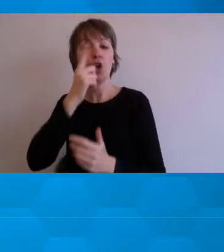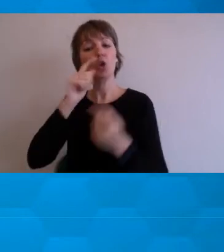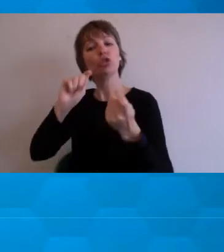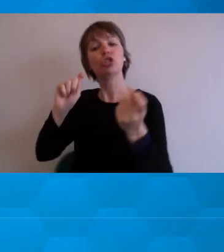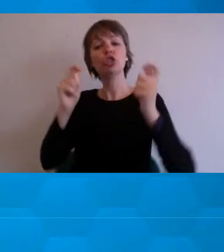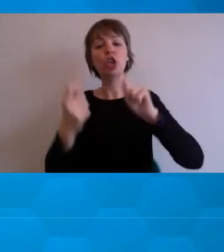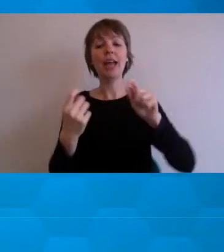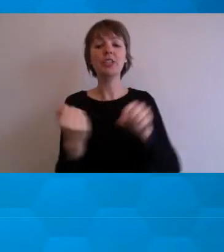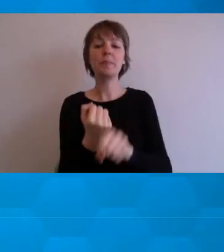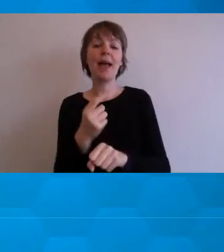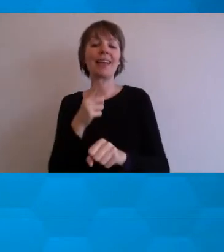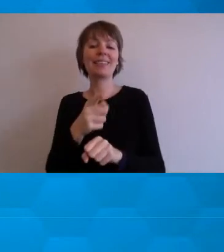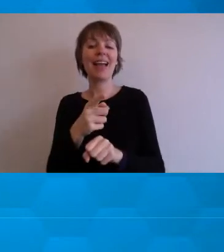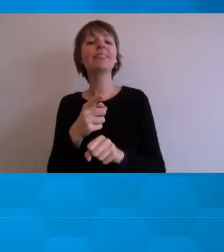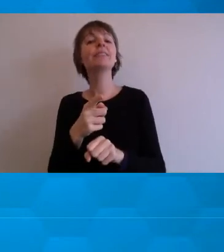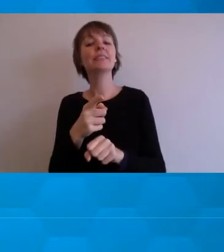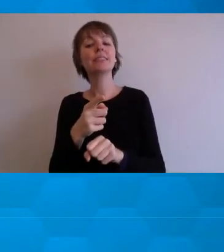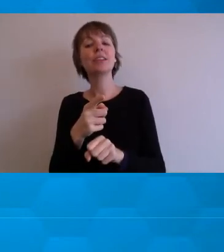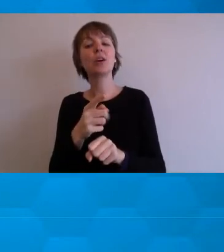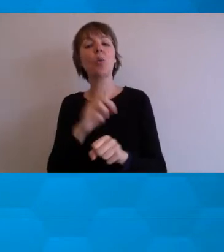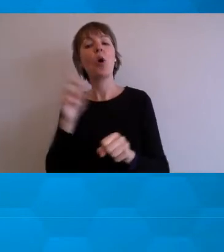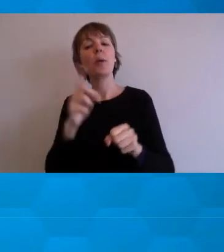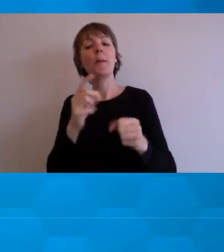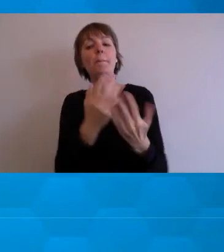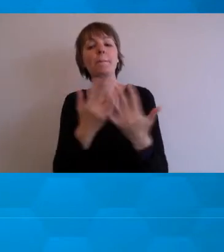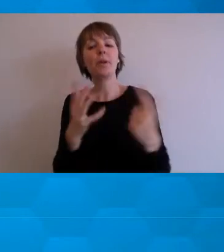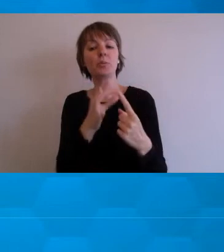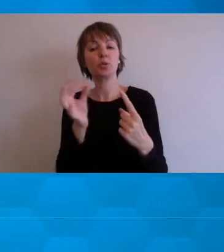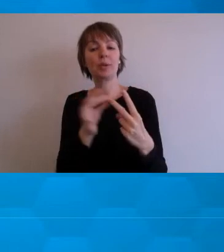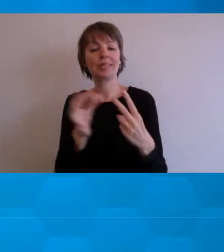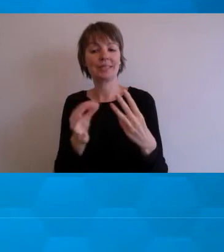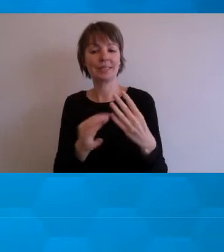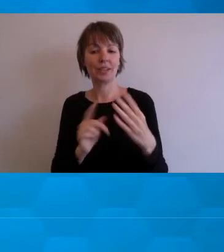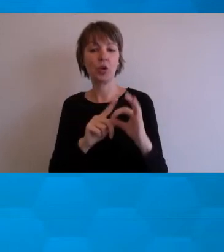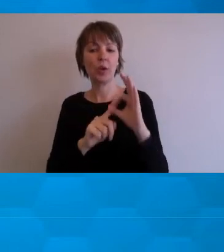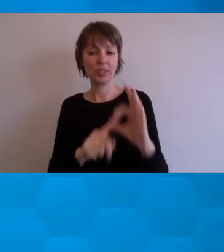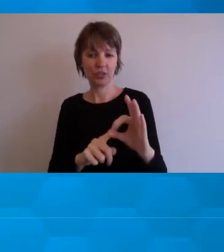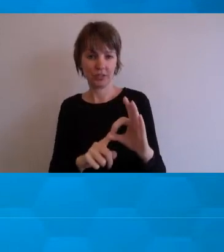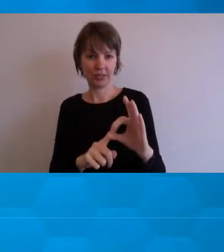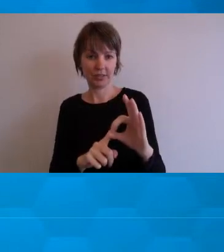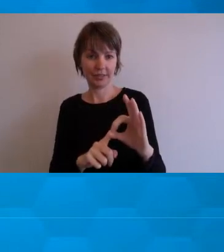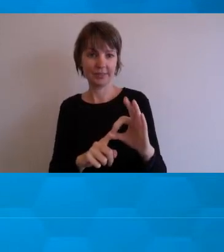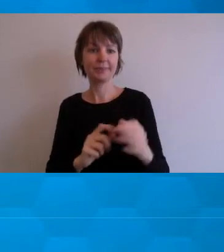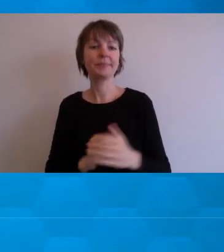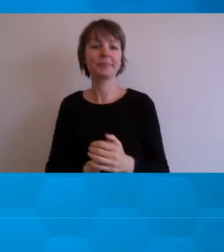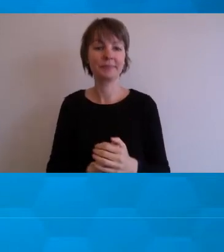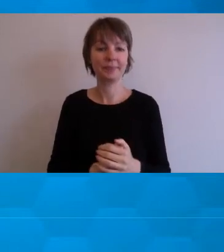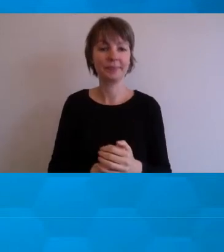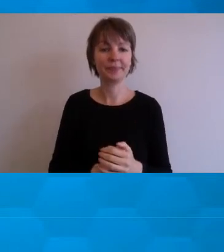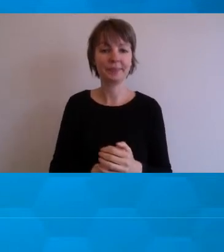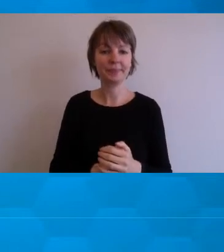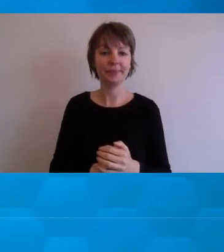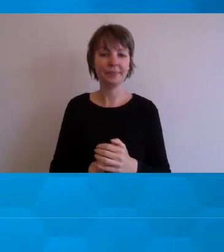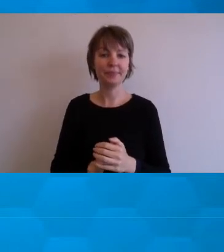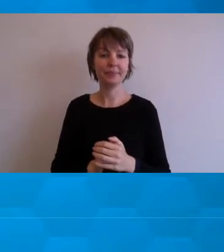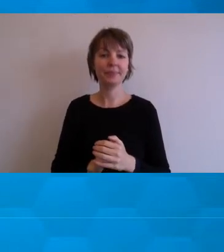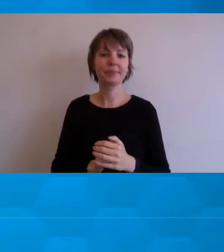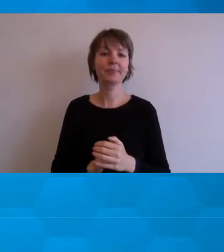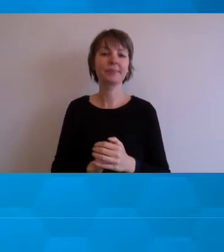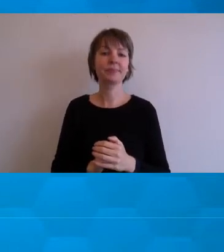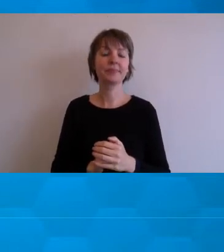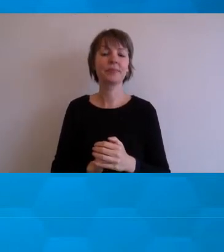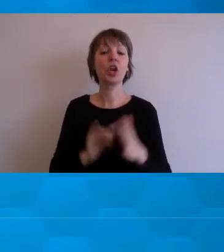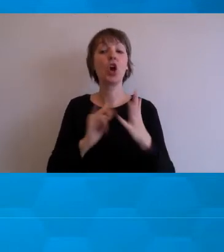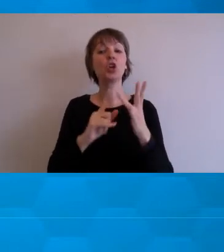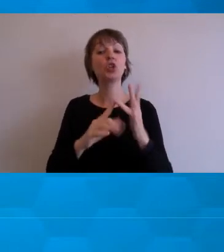peel and paper go in the A, trash, B, treasure chest, or C, compost bin. The take home message